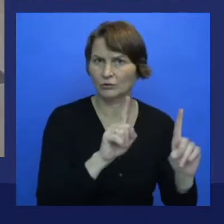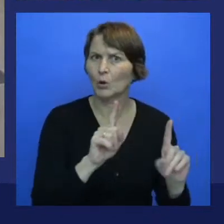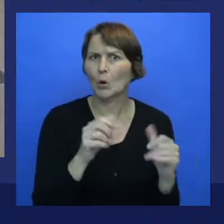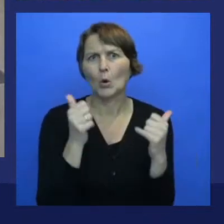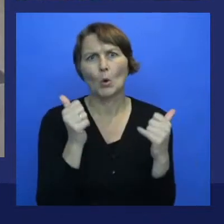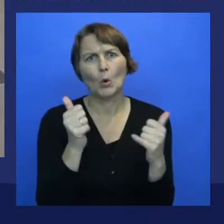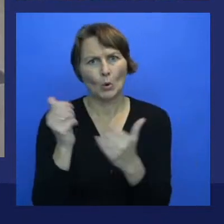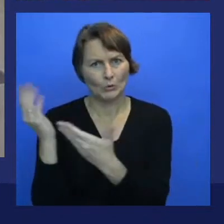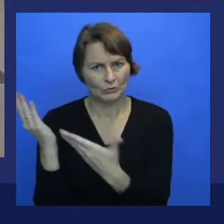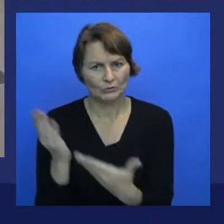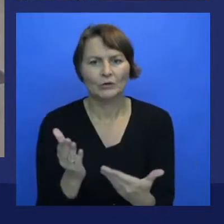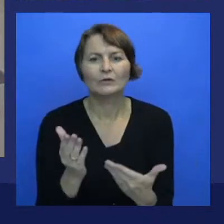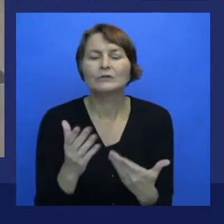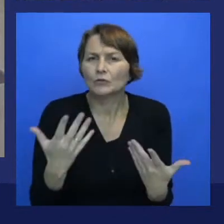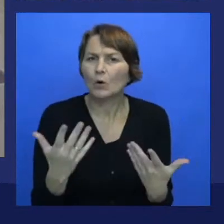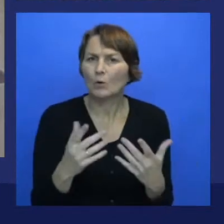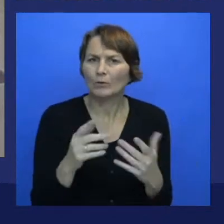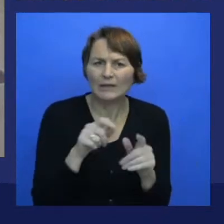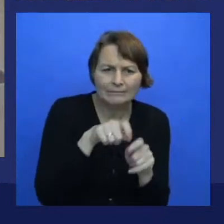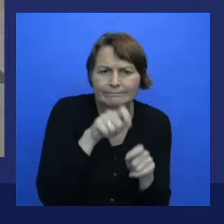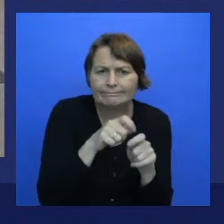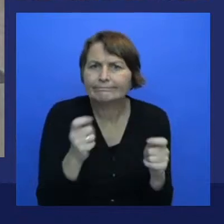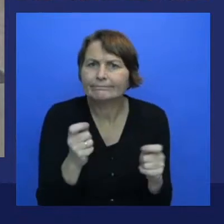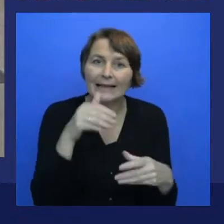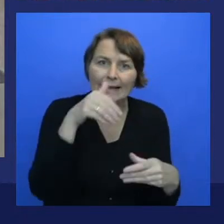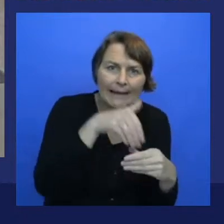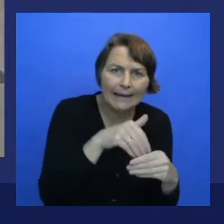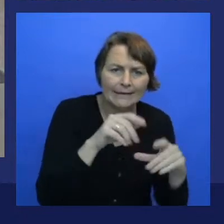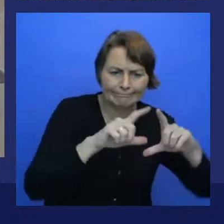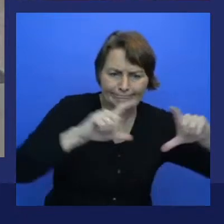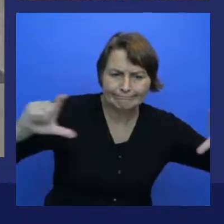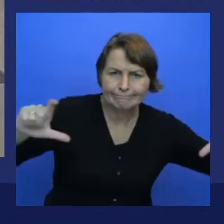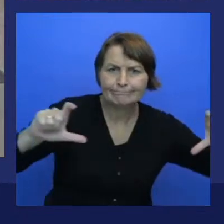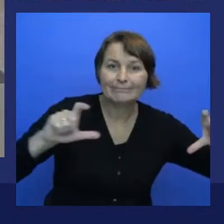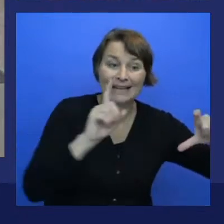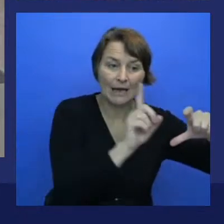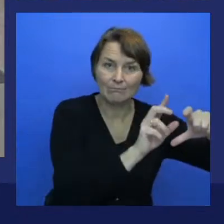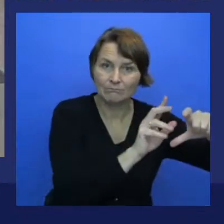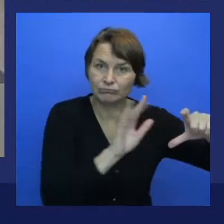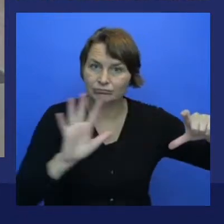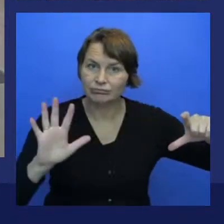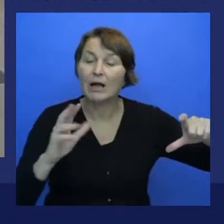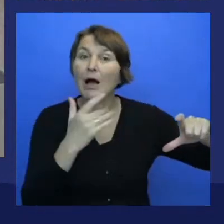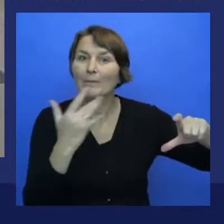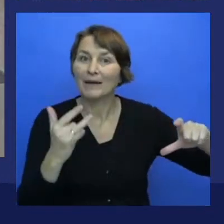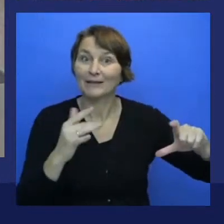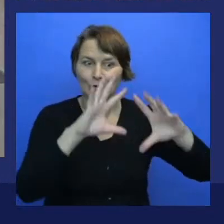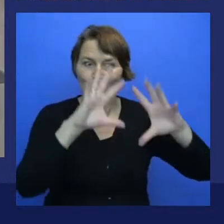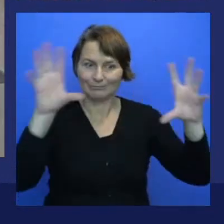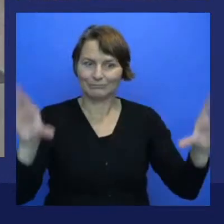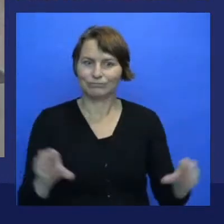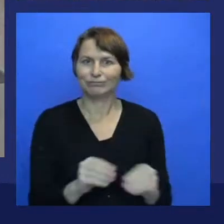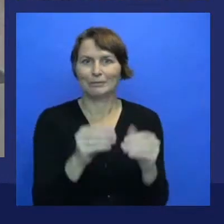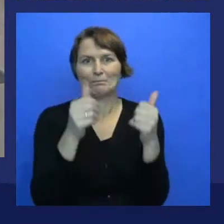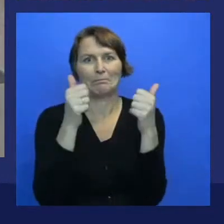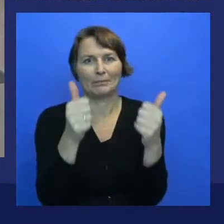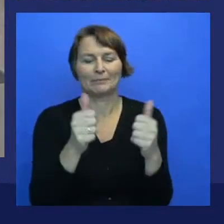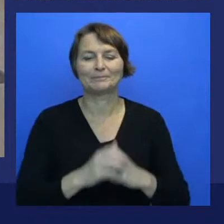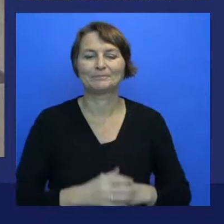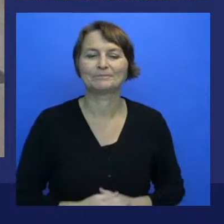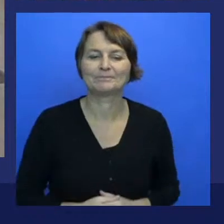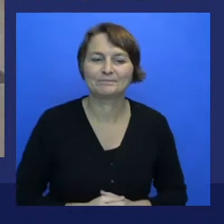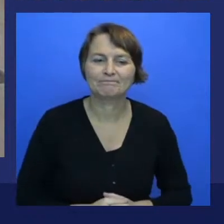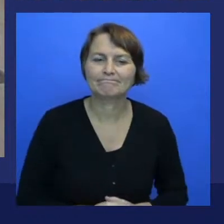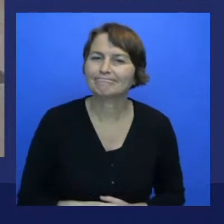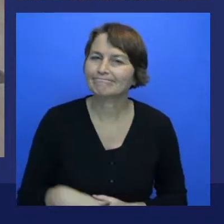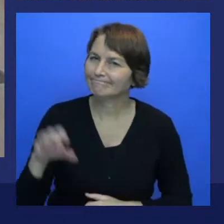how far away they are, and whether they are in or out of a particular polygon. Imagine what you can do with all three together. Yeah, it's really great, and we've worked